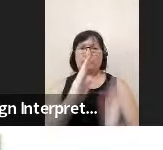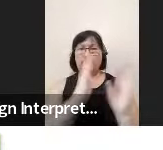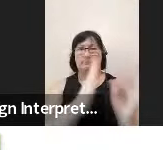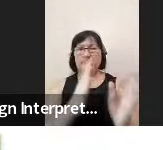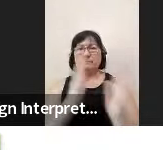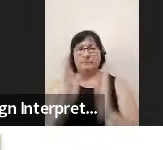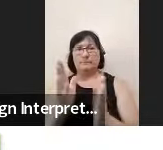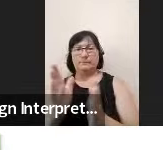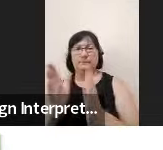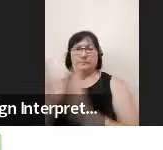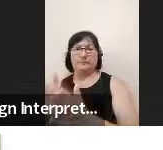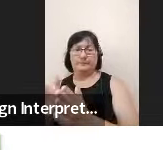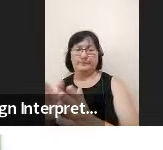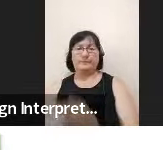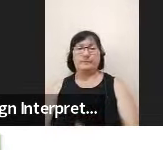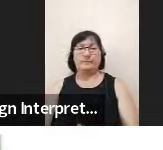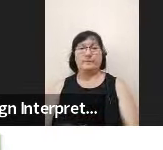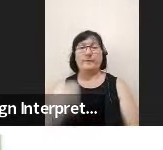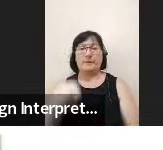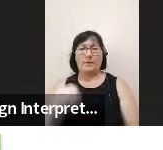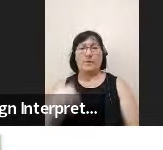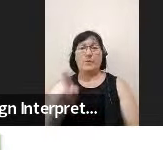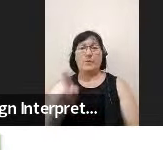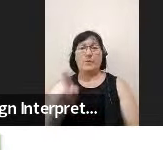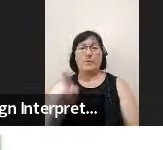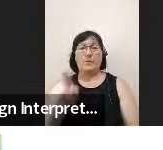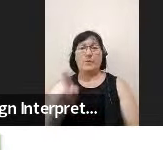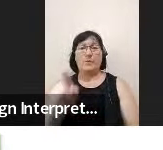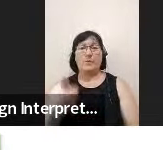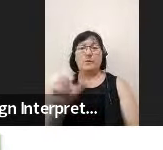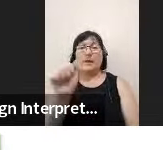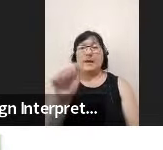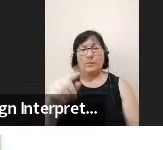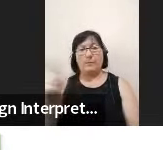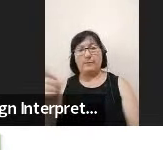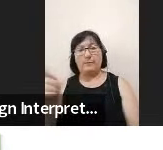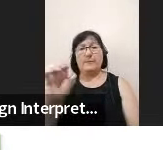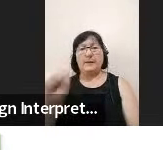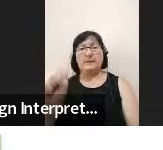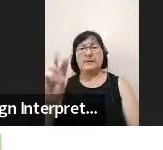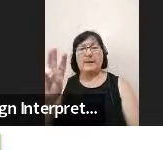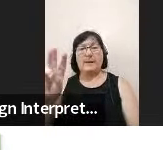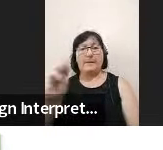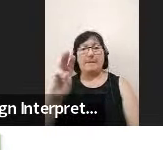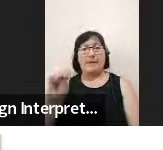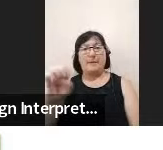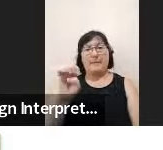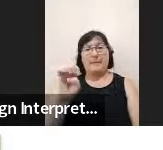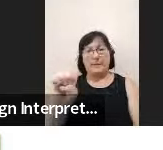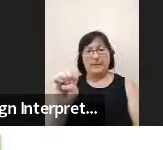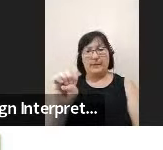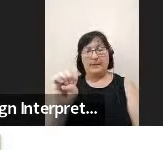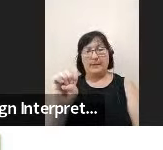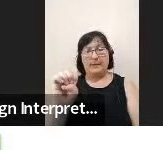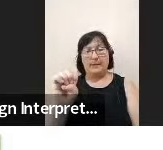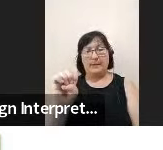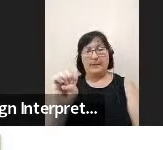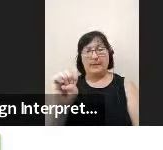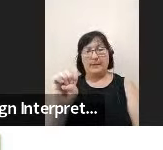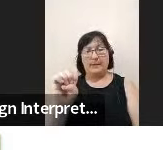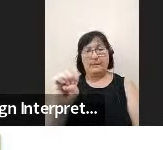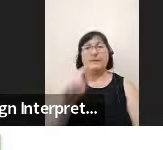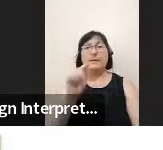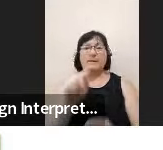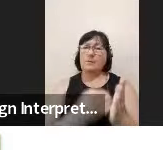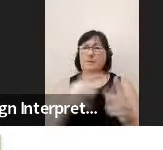AEO SMME, which is what we are building. This program is literally under construction. We're inviting